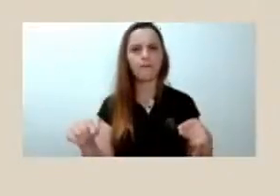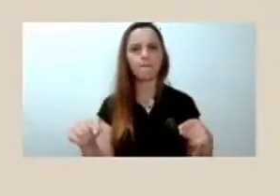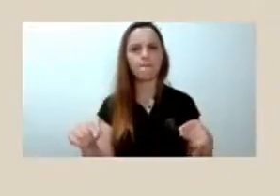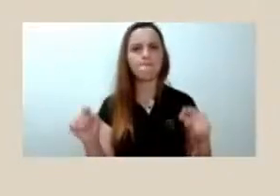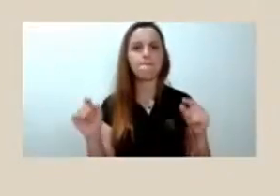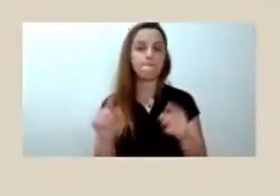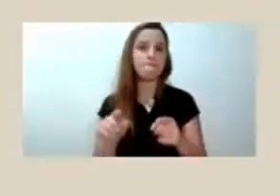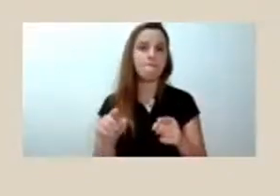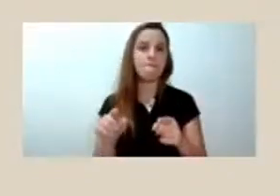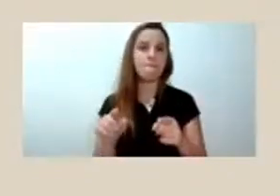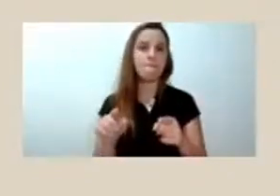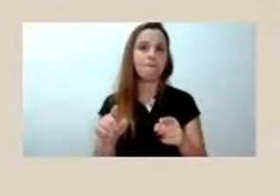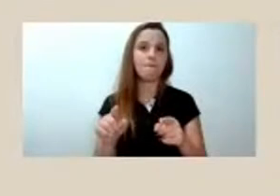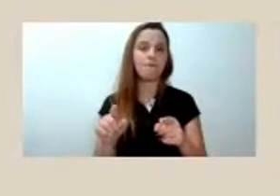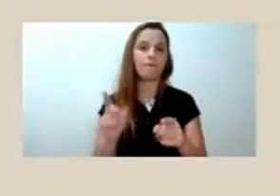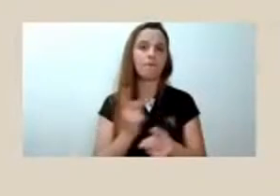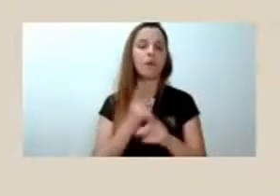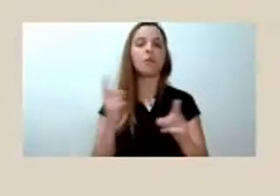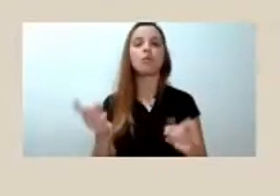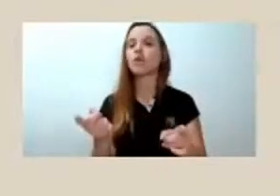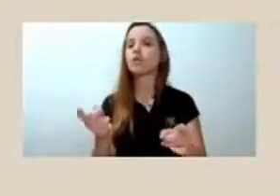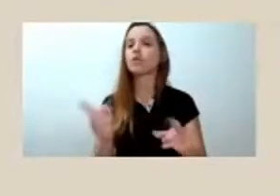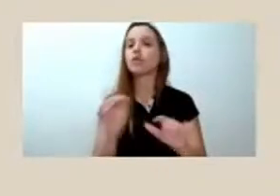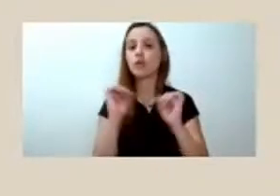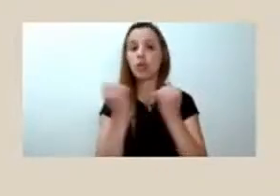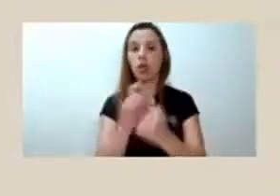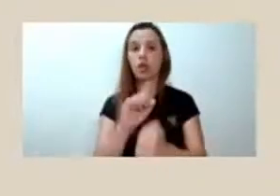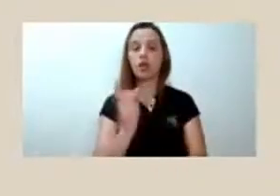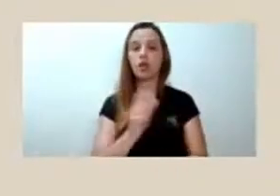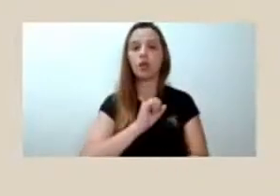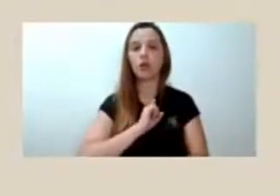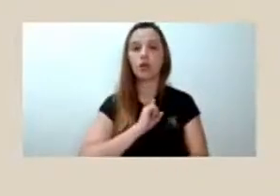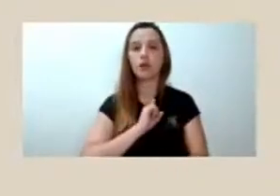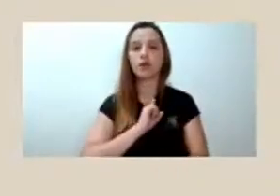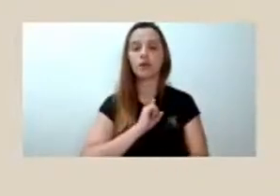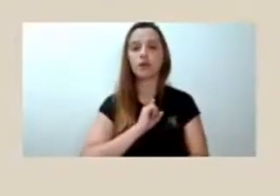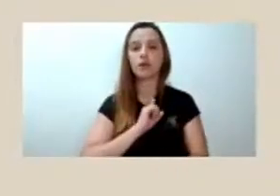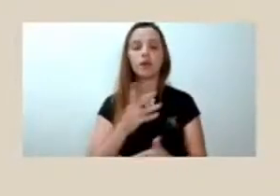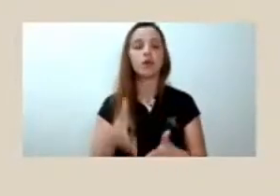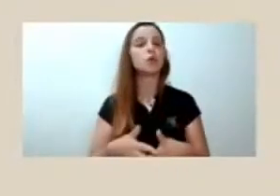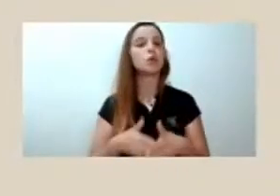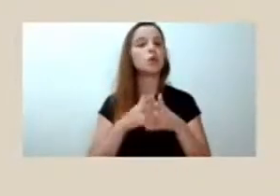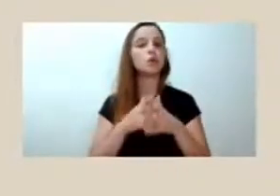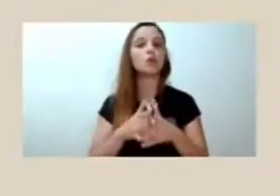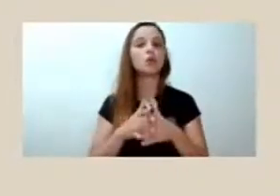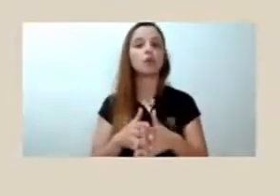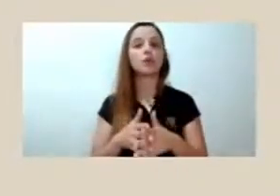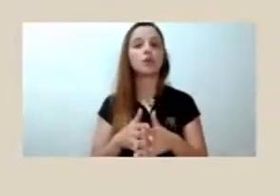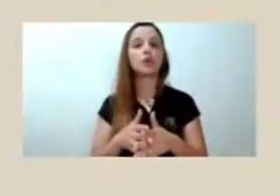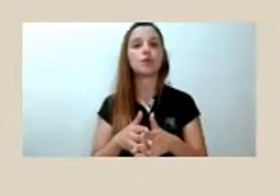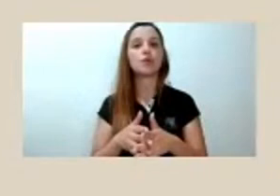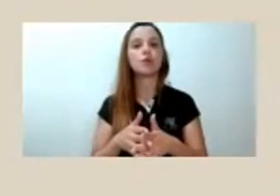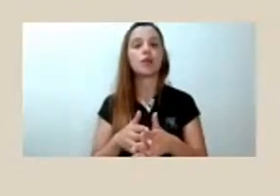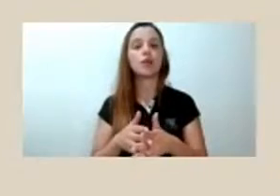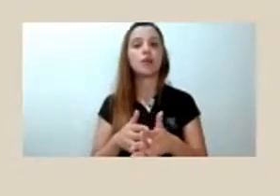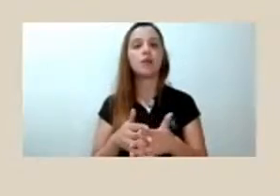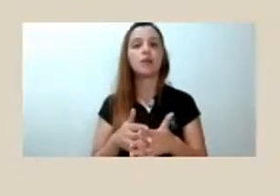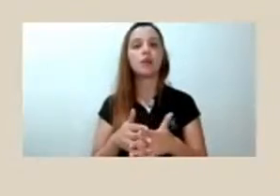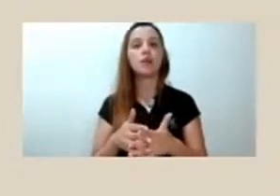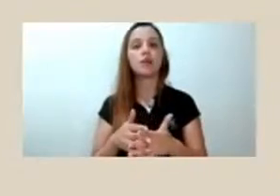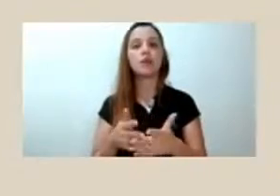is because our society is structurally racist.